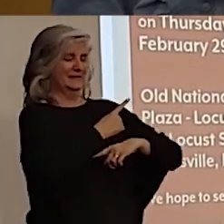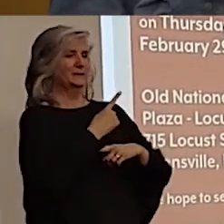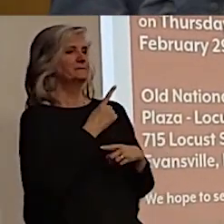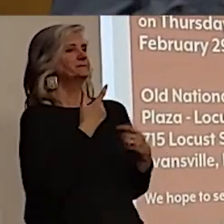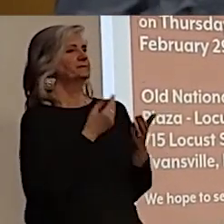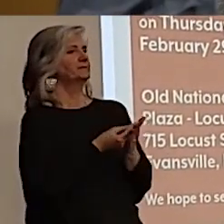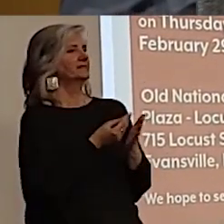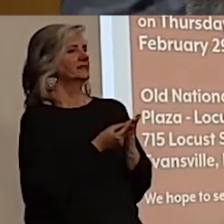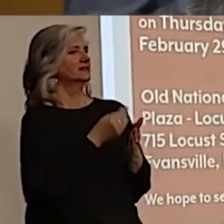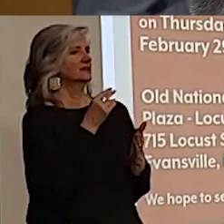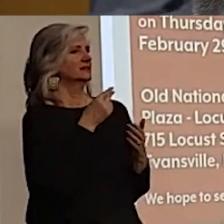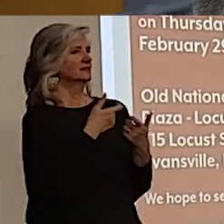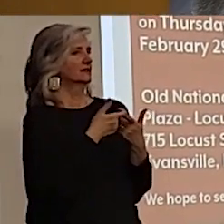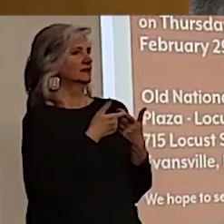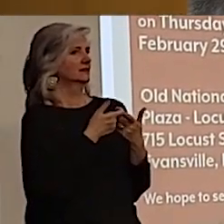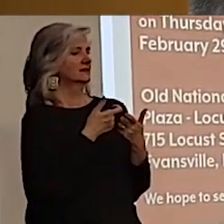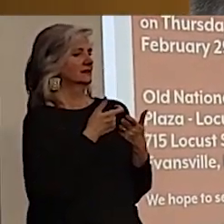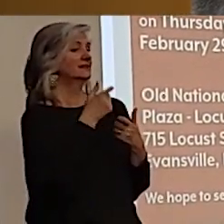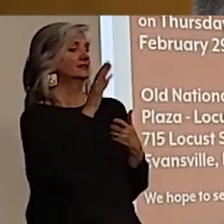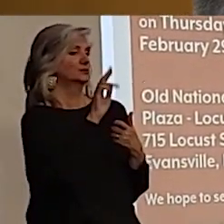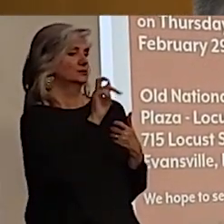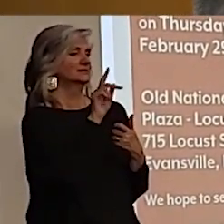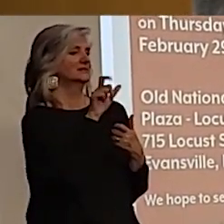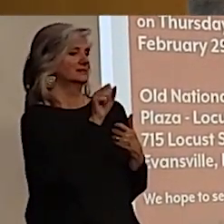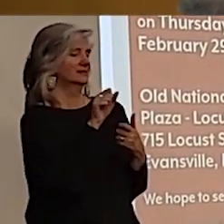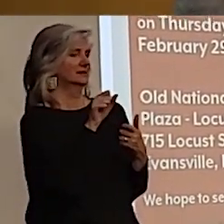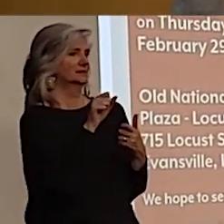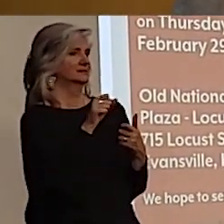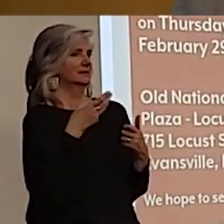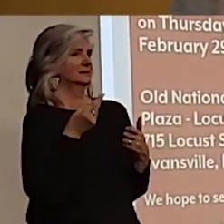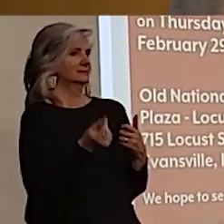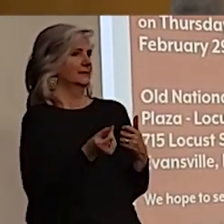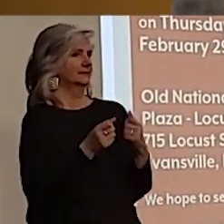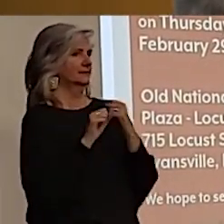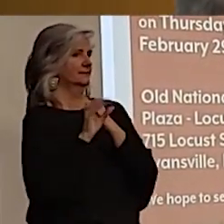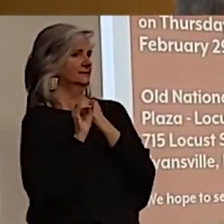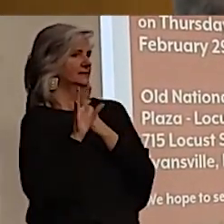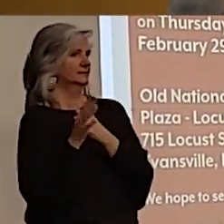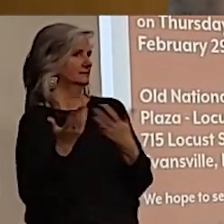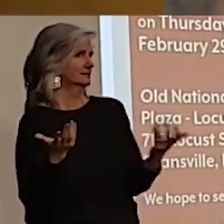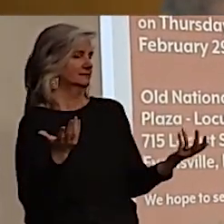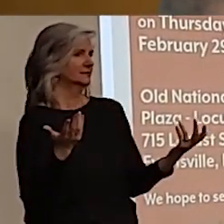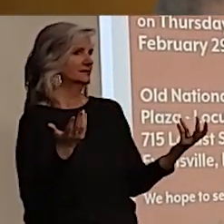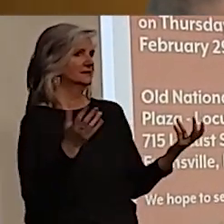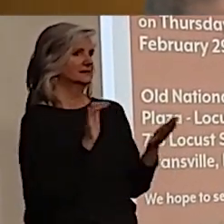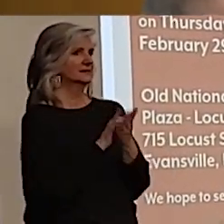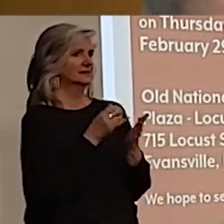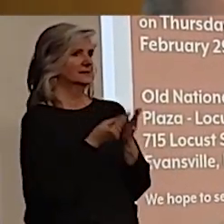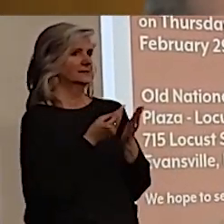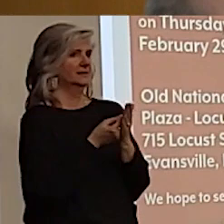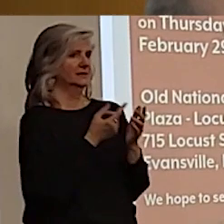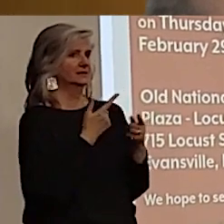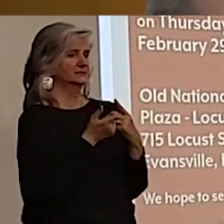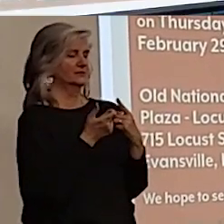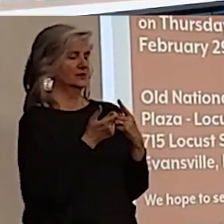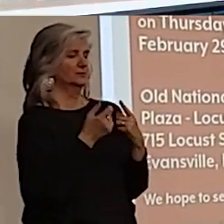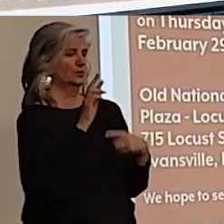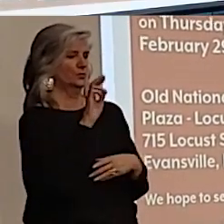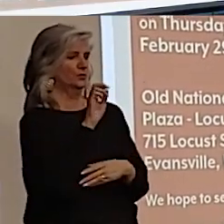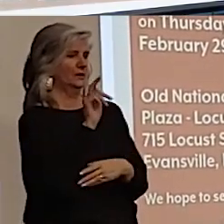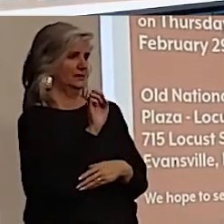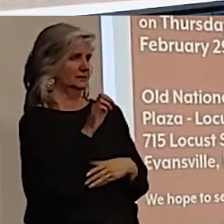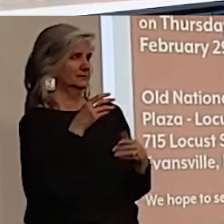utility makes is the money they're now spending on things like those advertising. So one way or another, that money is coming from ratepayers.